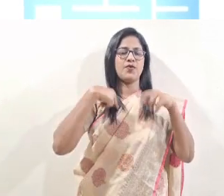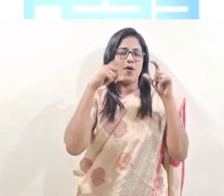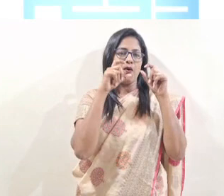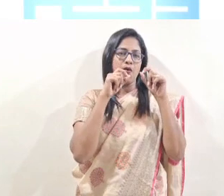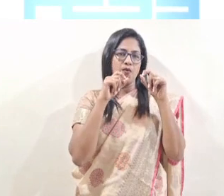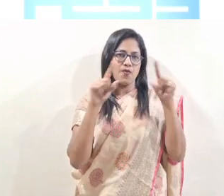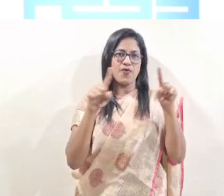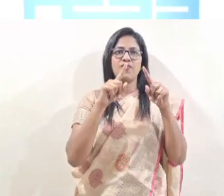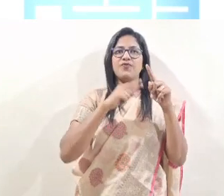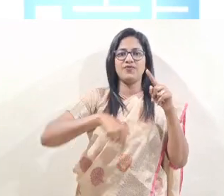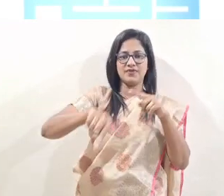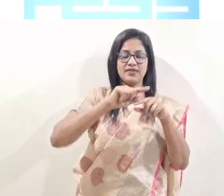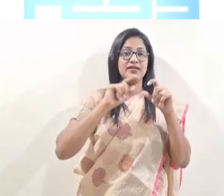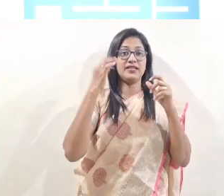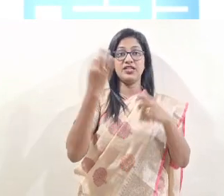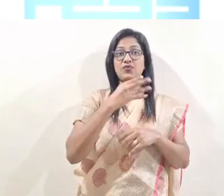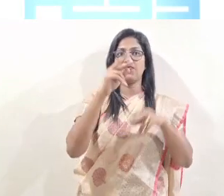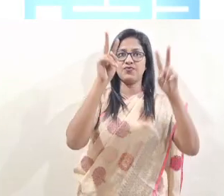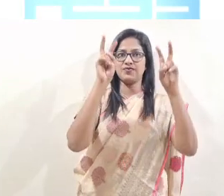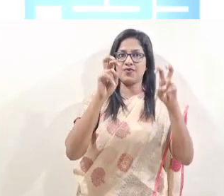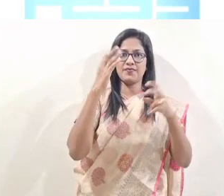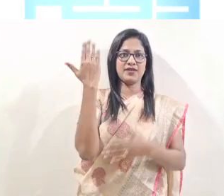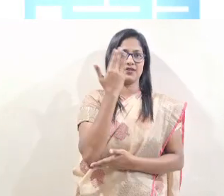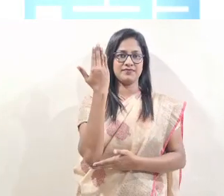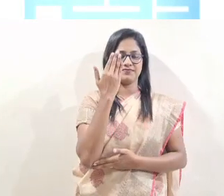here in this room with this new session.